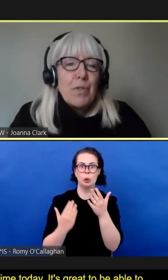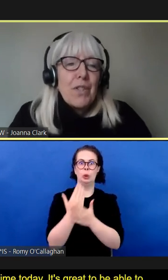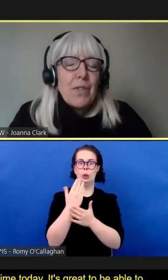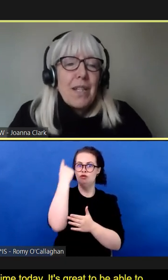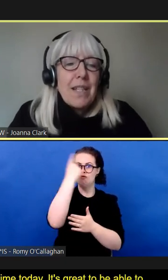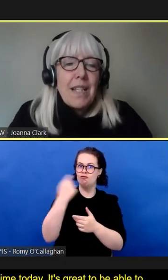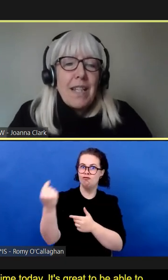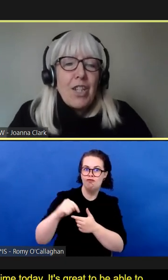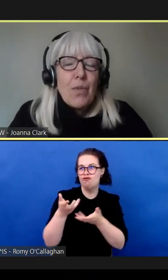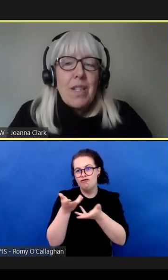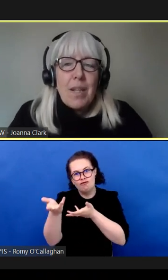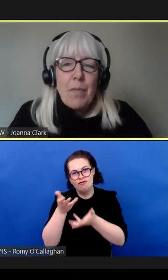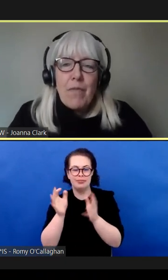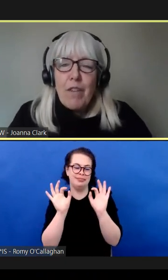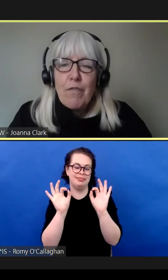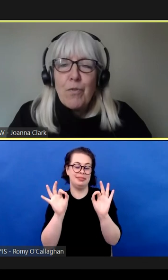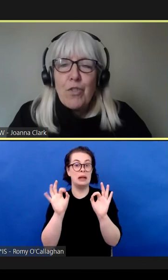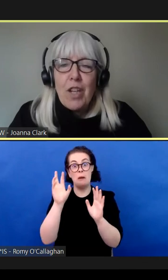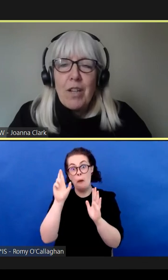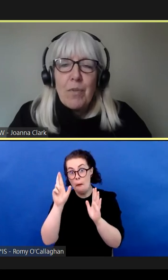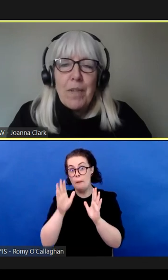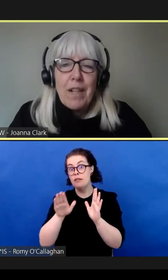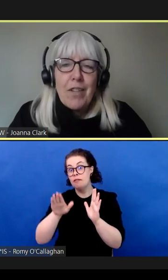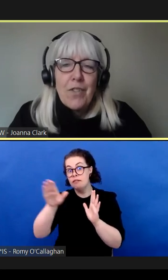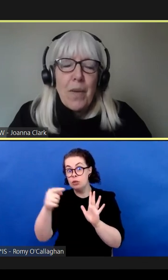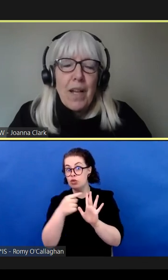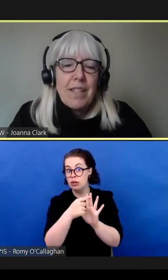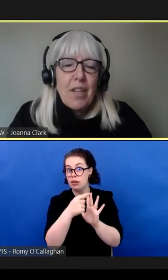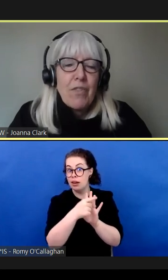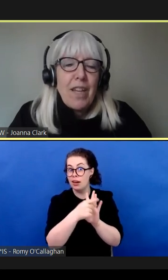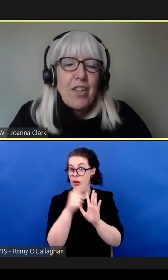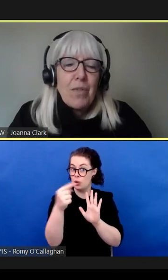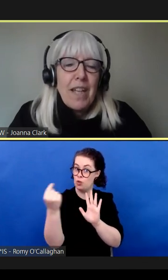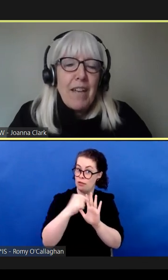forward to seeing you at some of our future webinars as well.